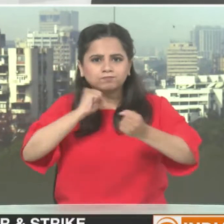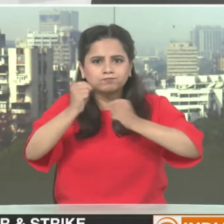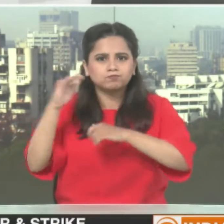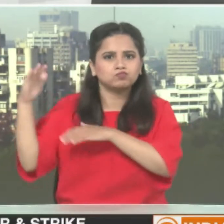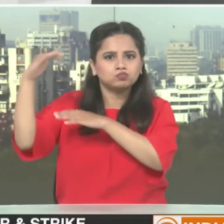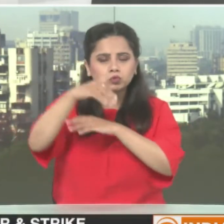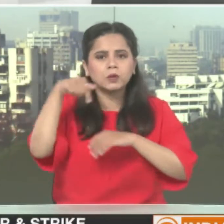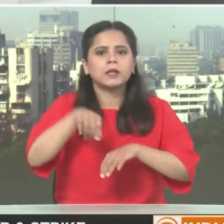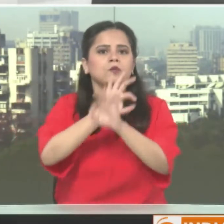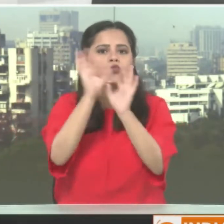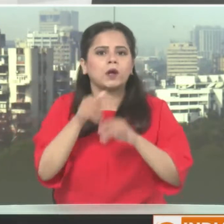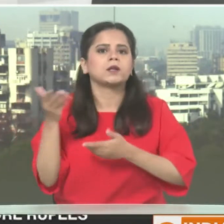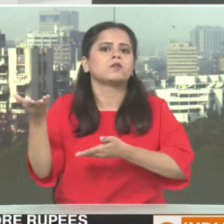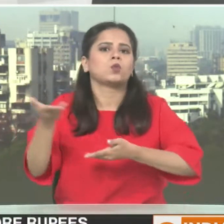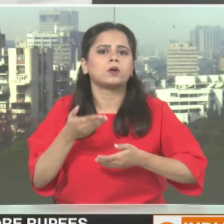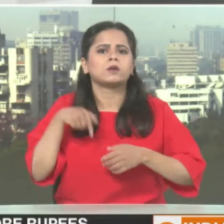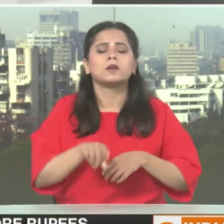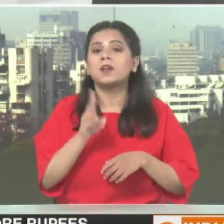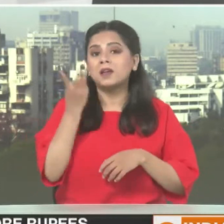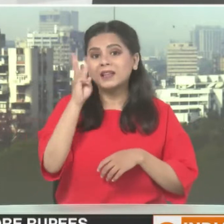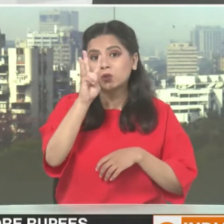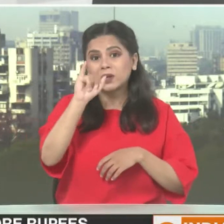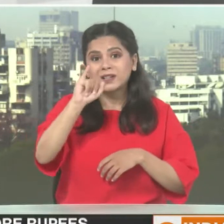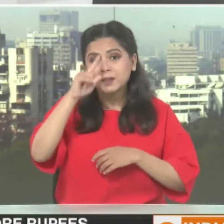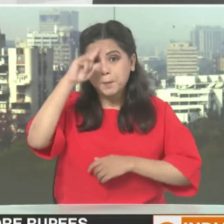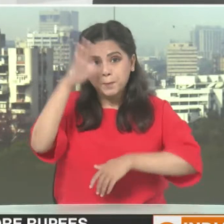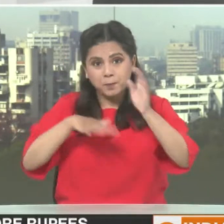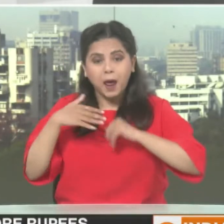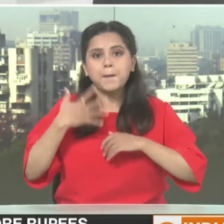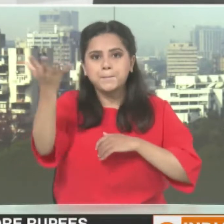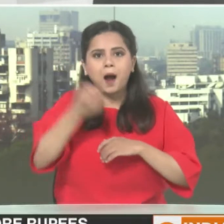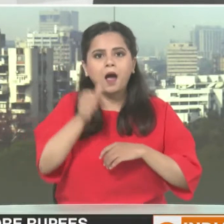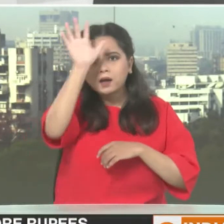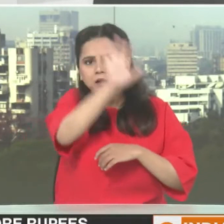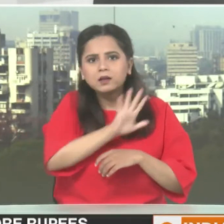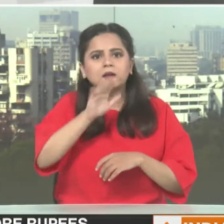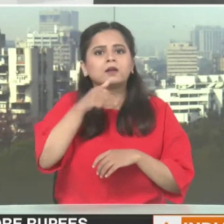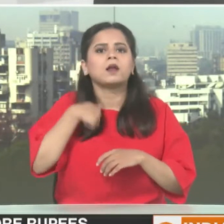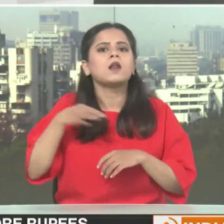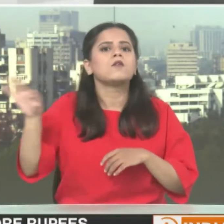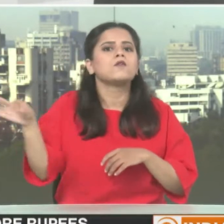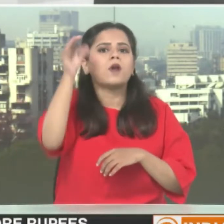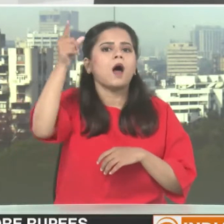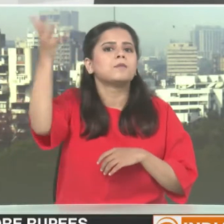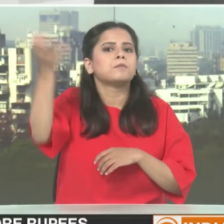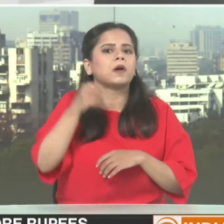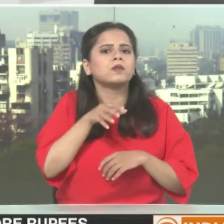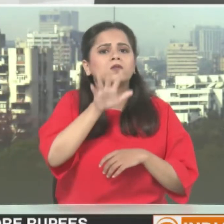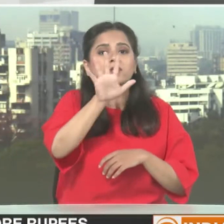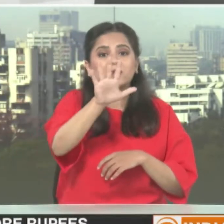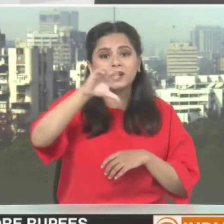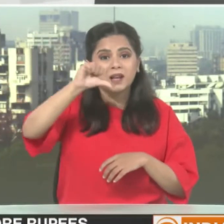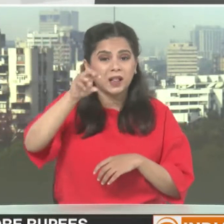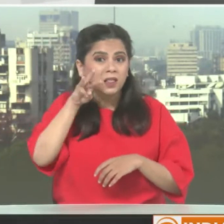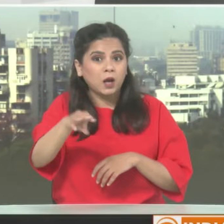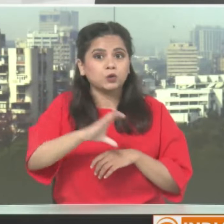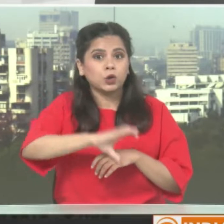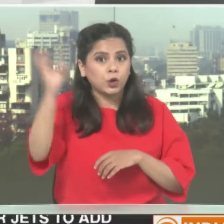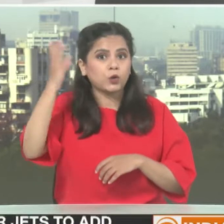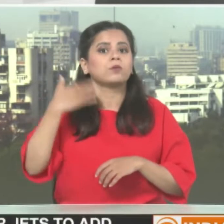fighter jets is the first tranche of 36 planes bought by India from France in a 59,000 crore